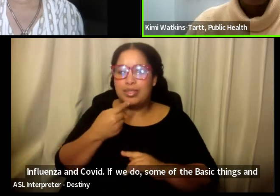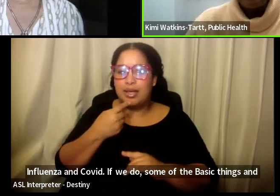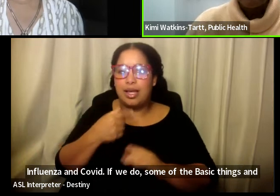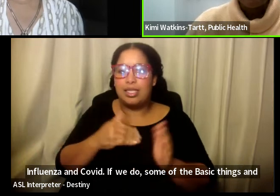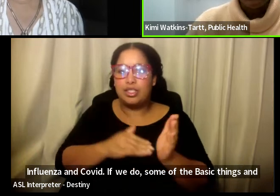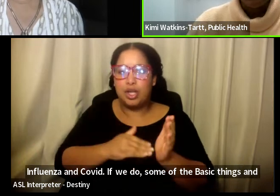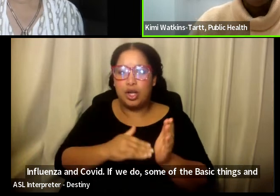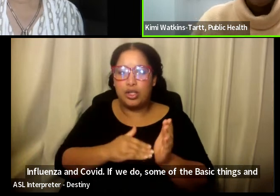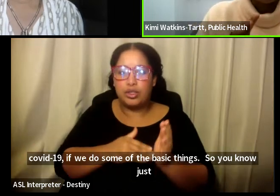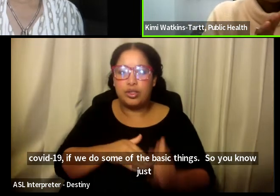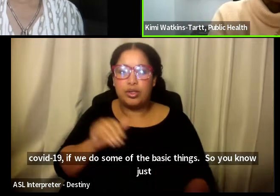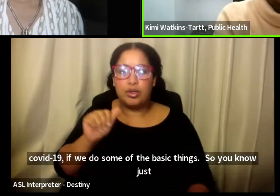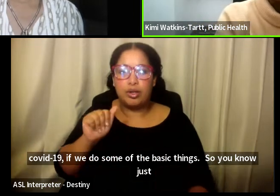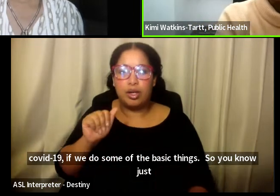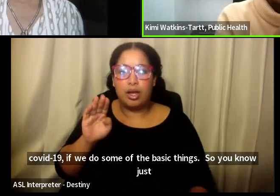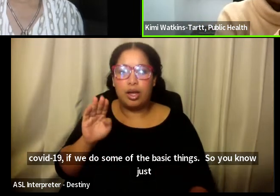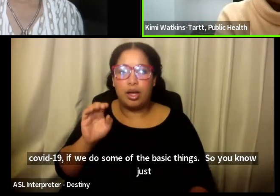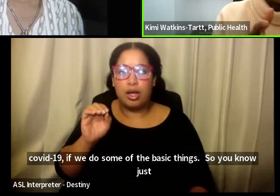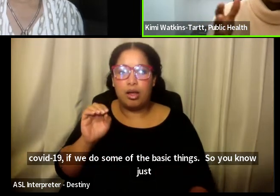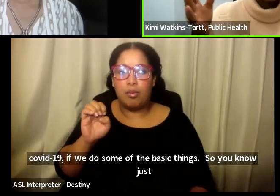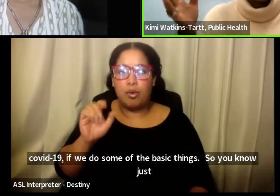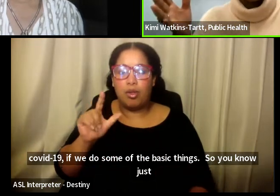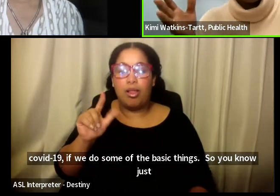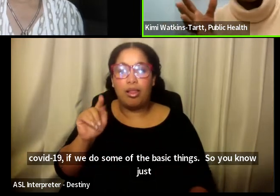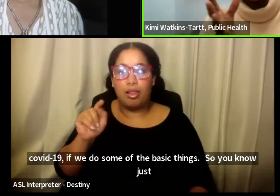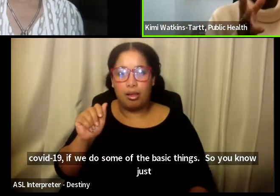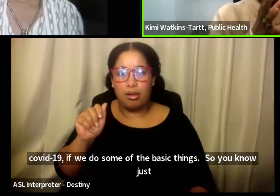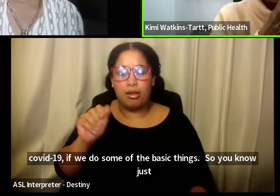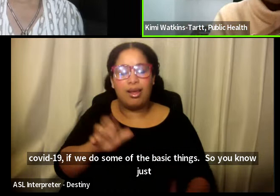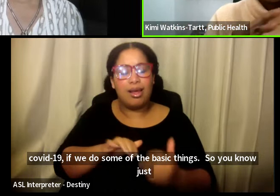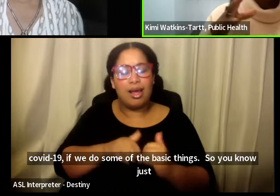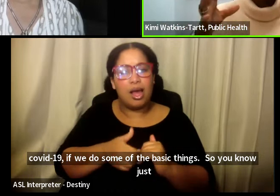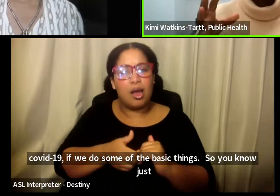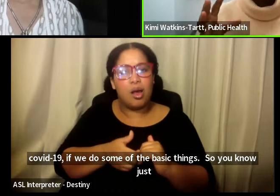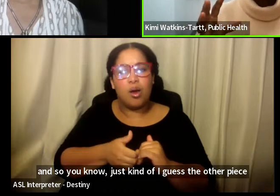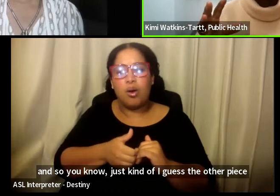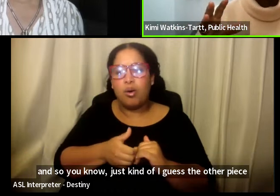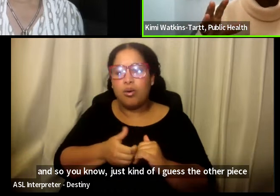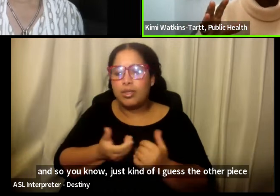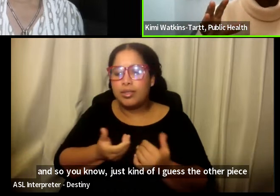Avalada, that, you know, and that really speaks to how do we get people to start